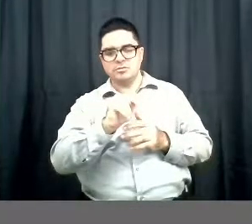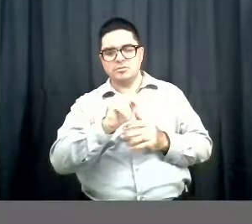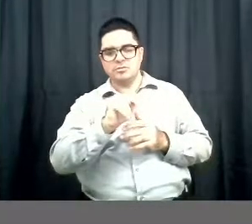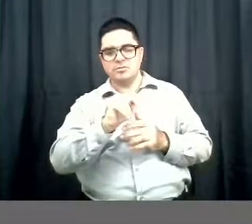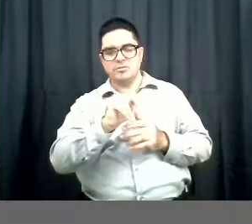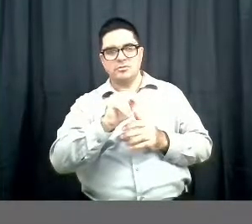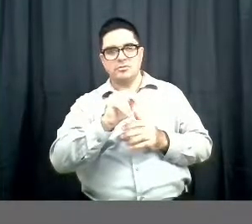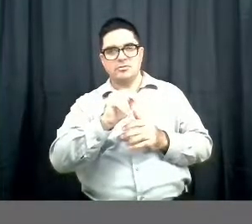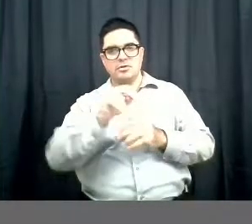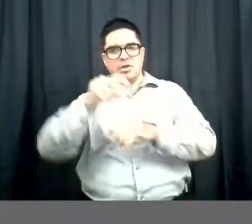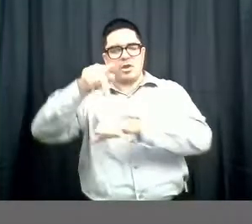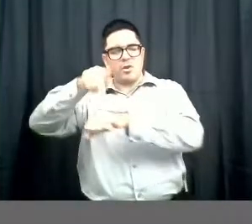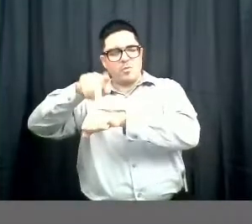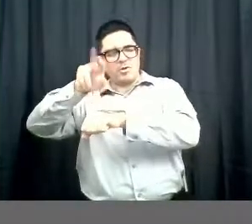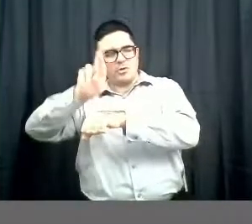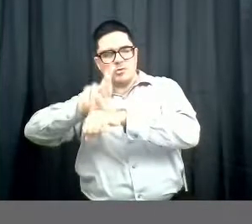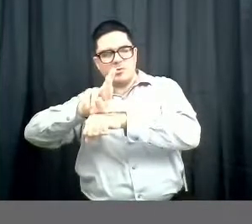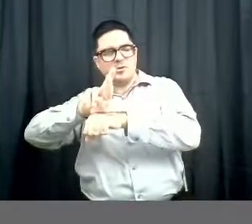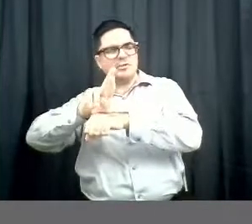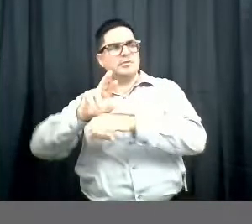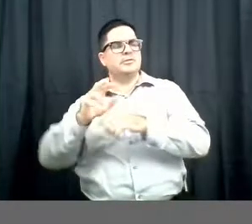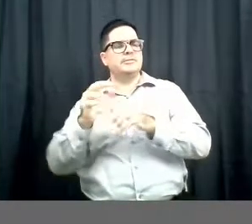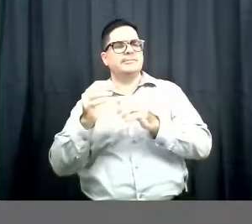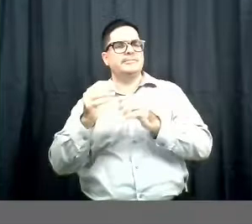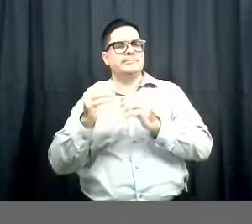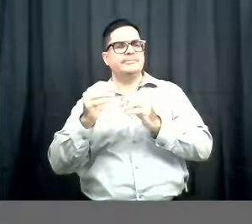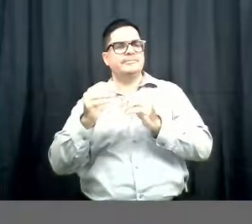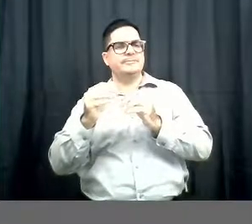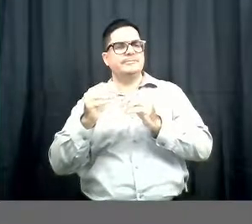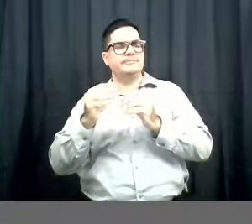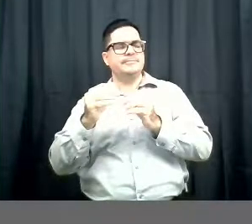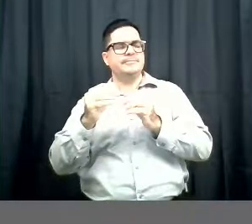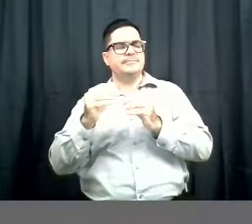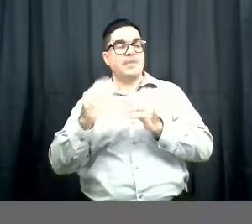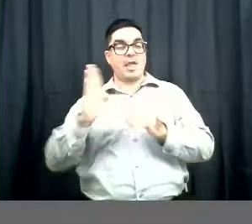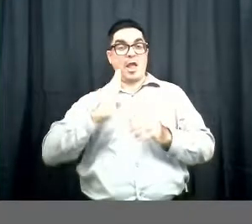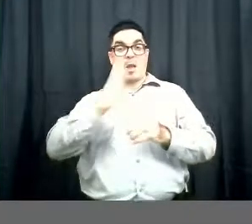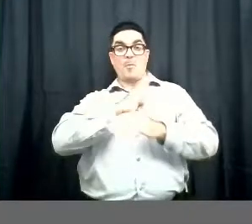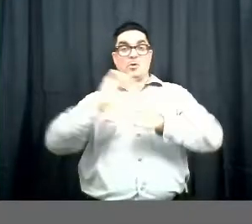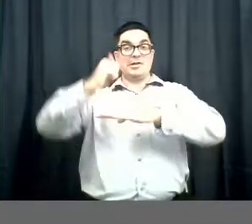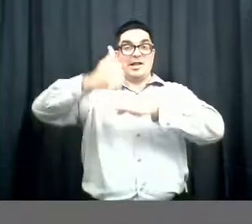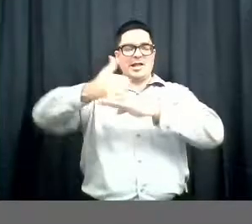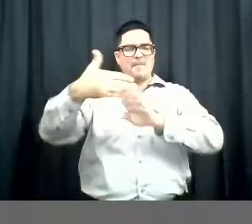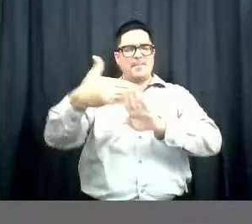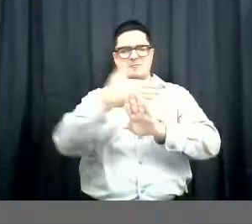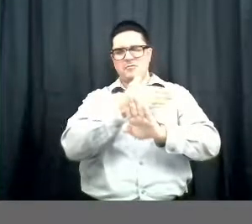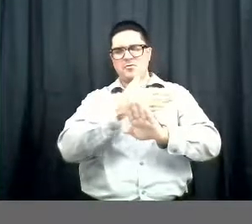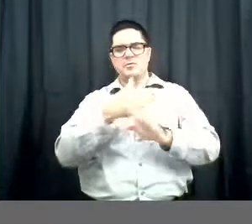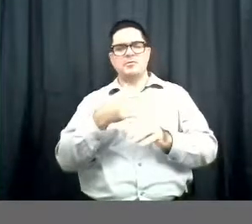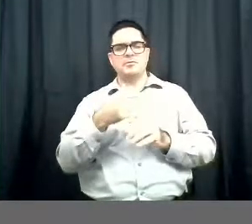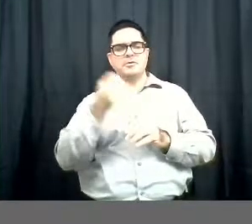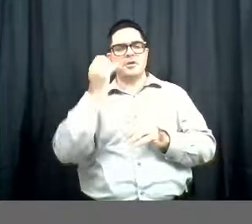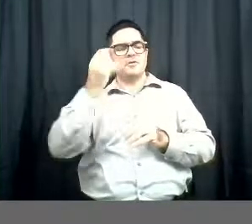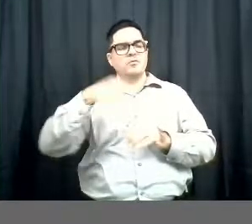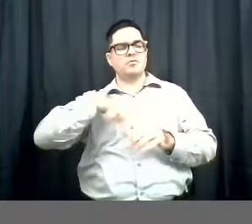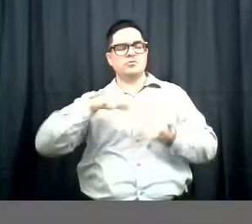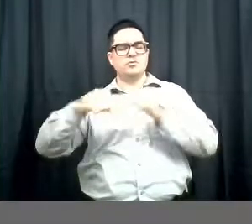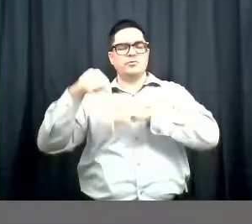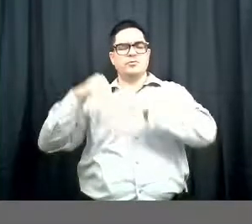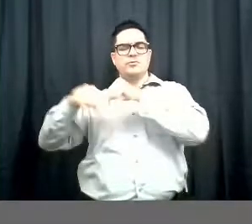in, when the board came in? And because I think as we step back, I think one of the important things